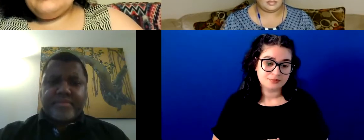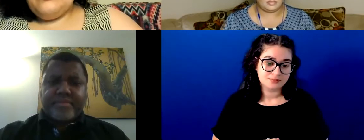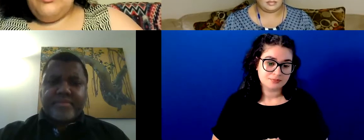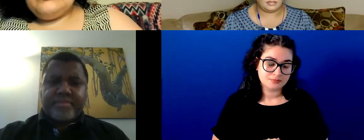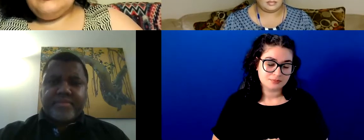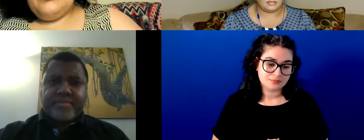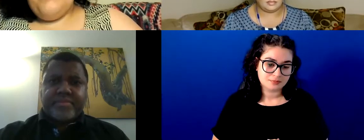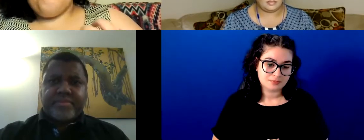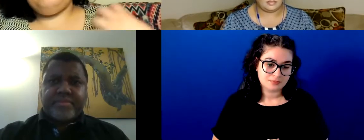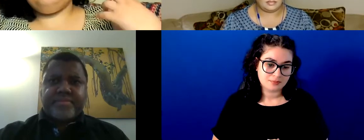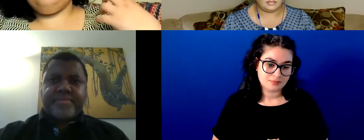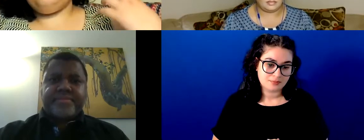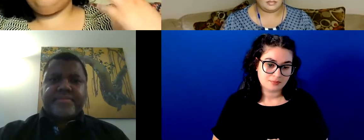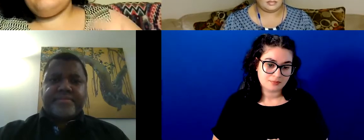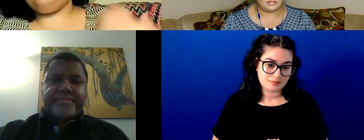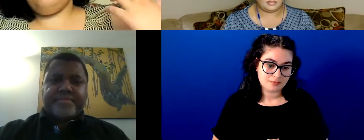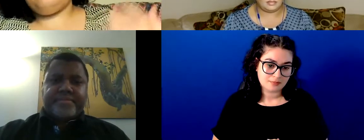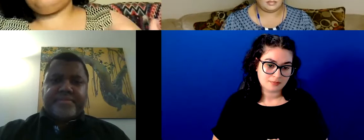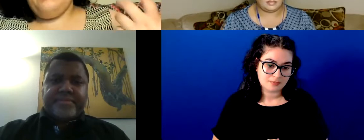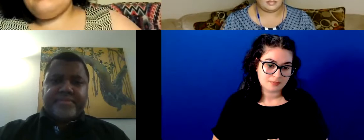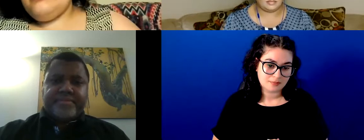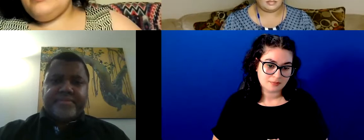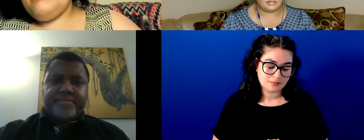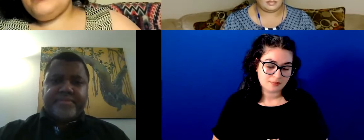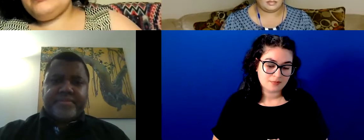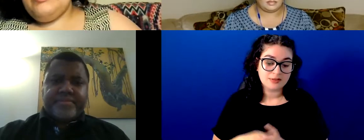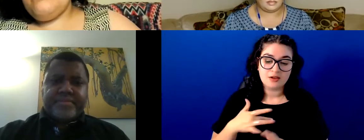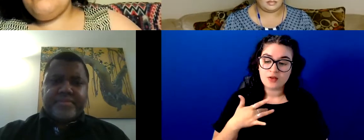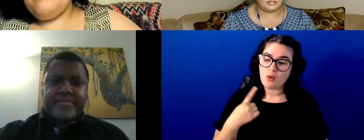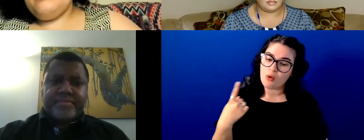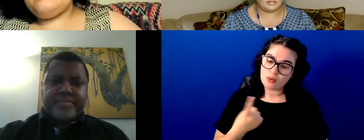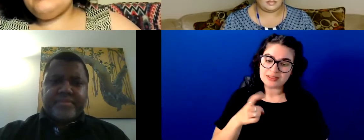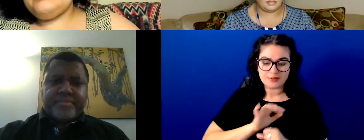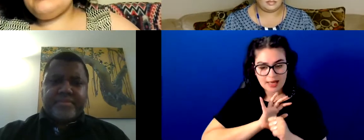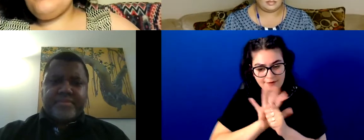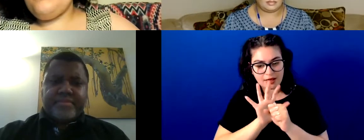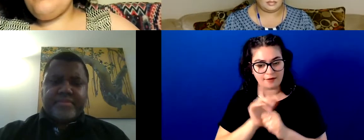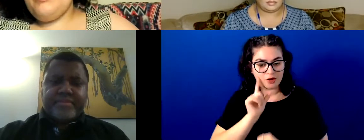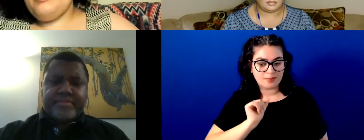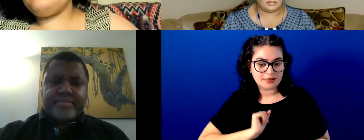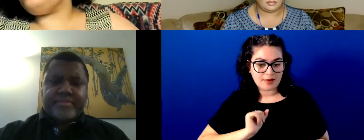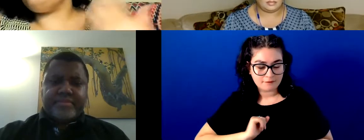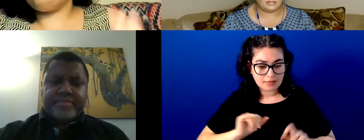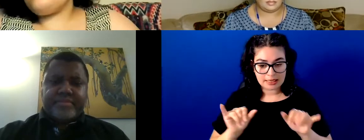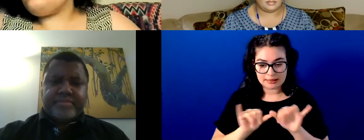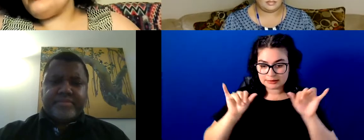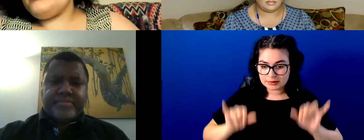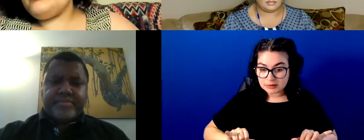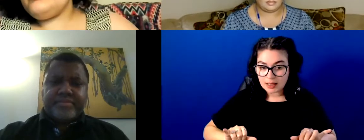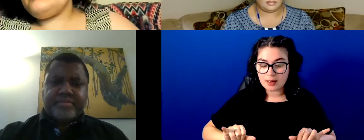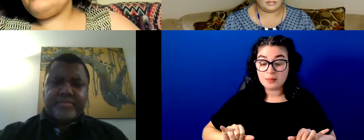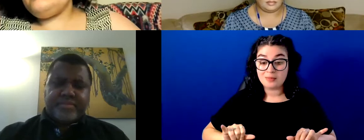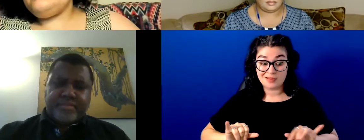And it's this constant thing of having to fight to constantly activate for yourself in a system that has been